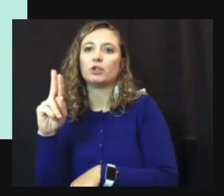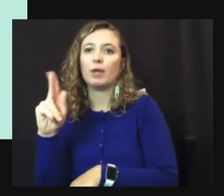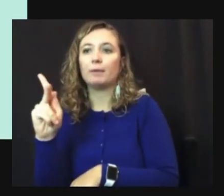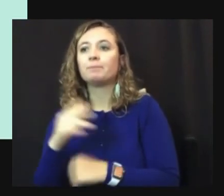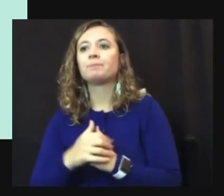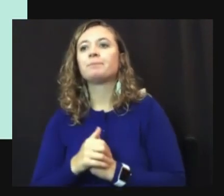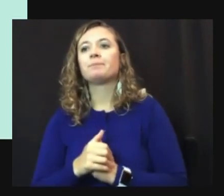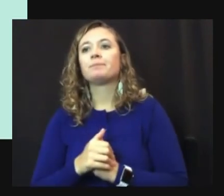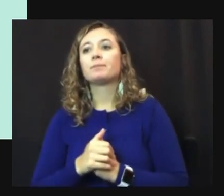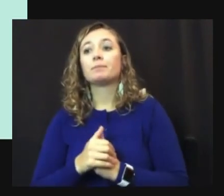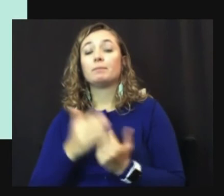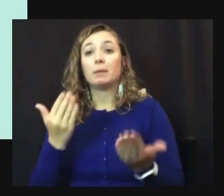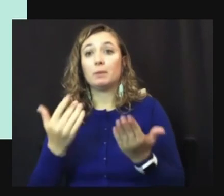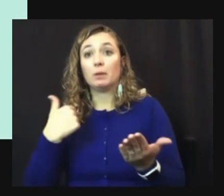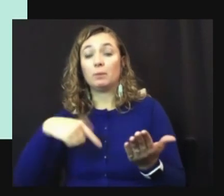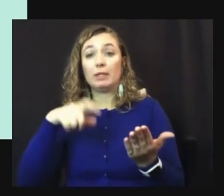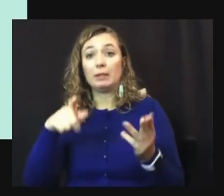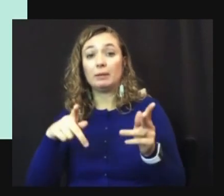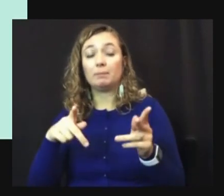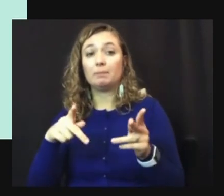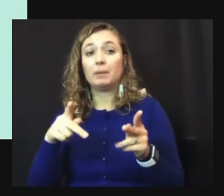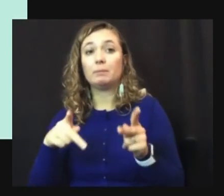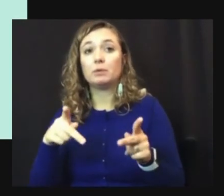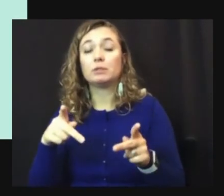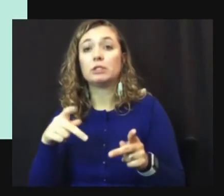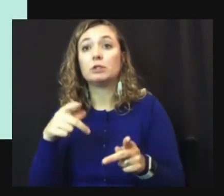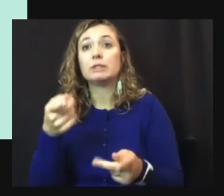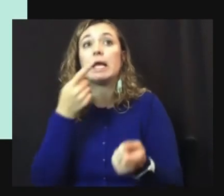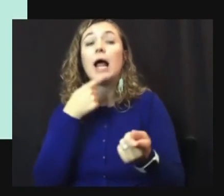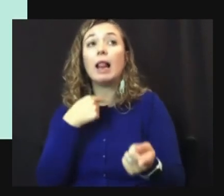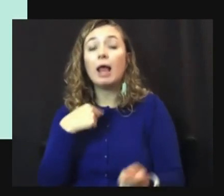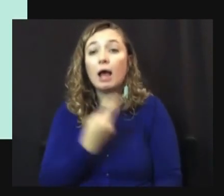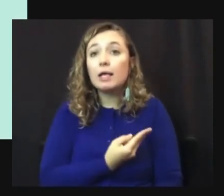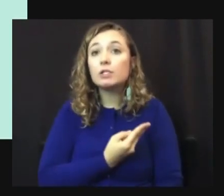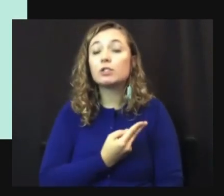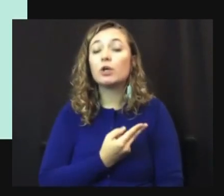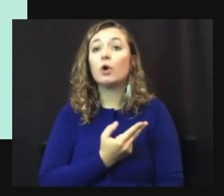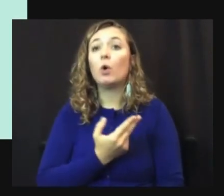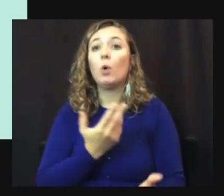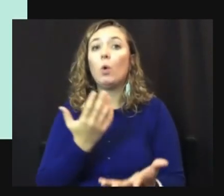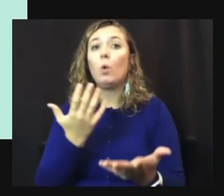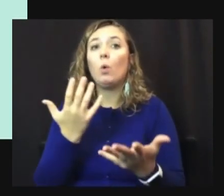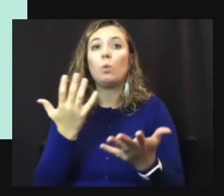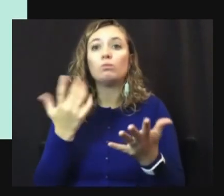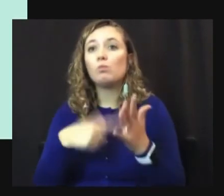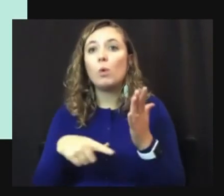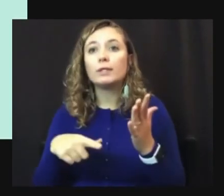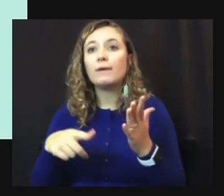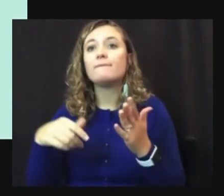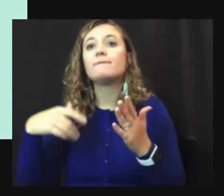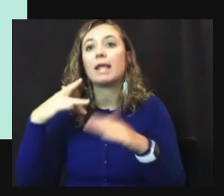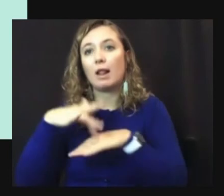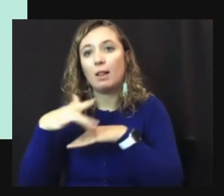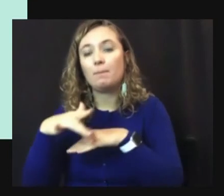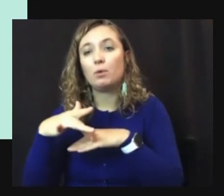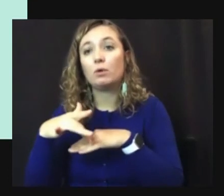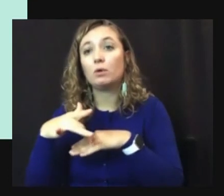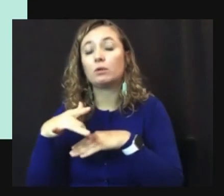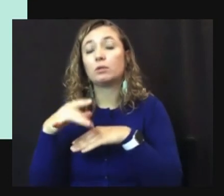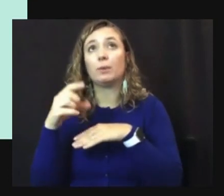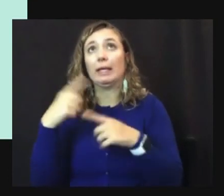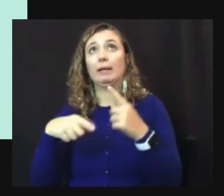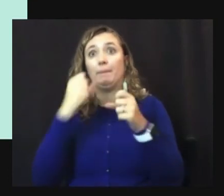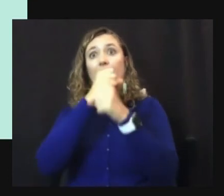supports are available to us because we can't always imagine what would help. we'll need people who have expertise